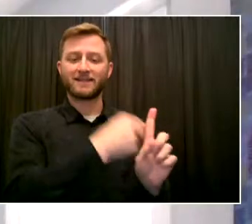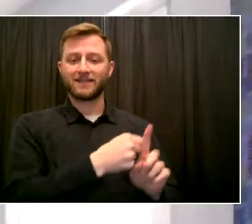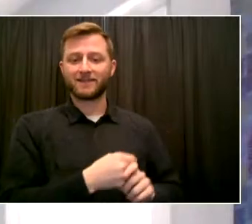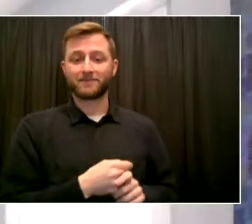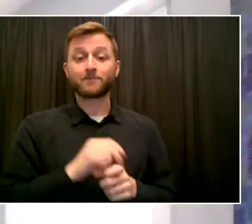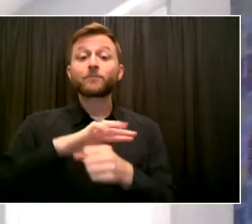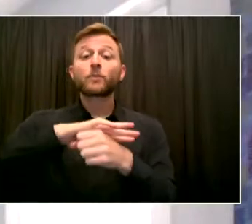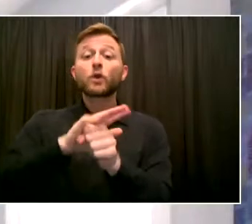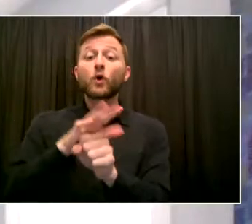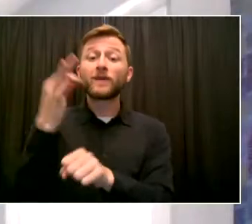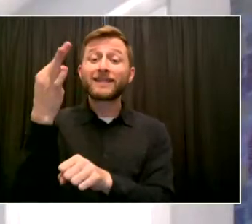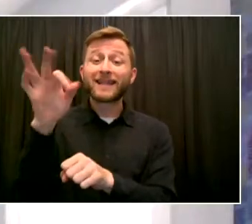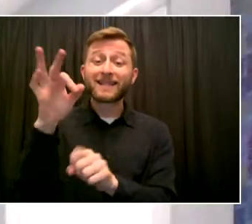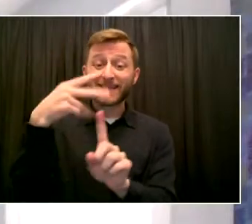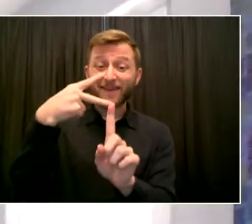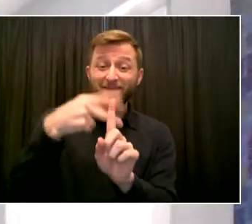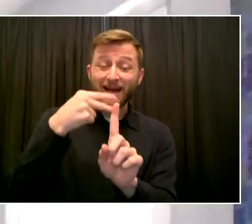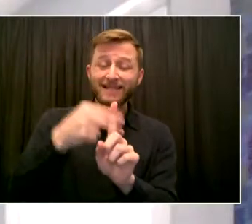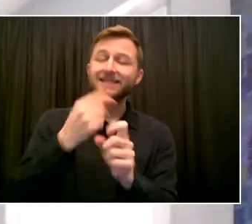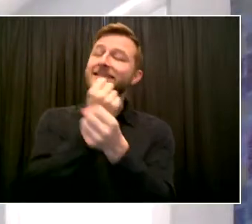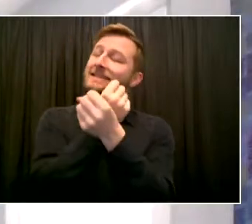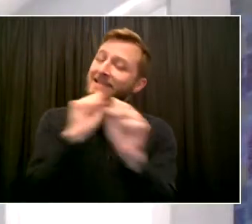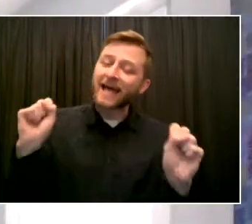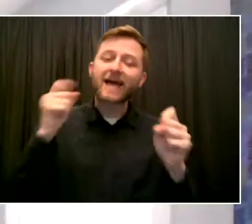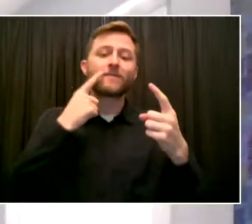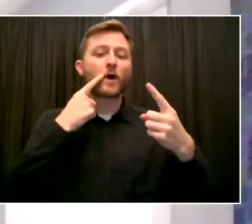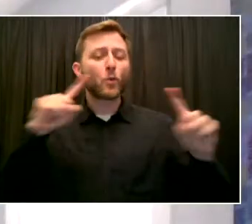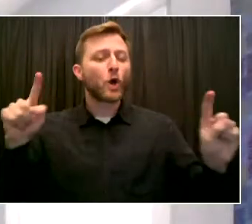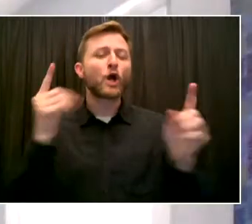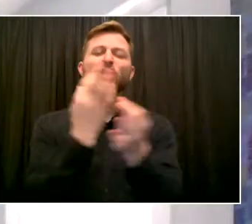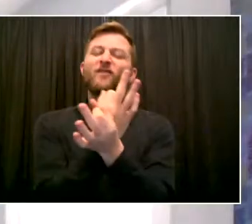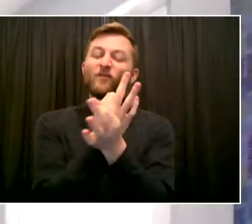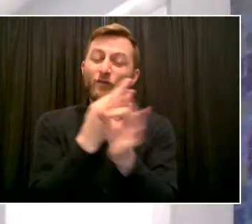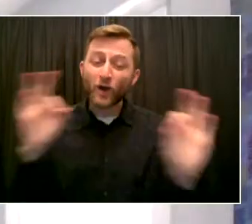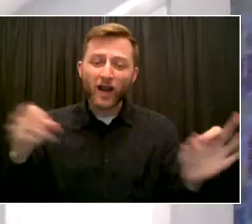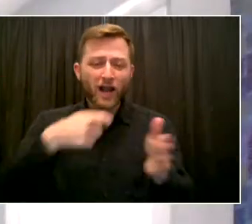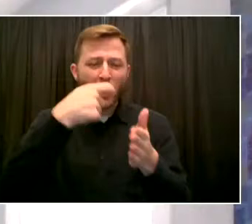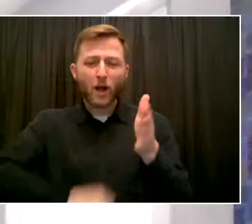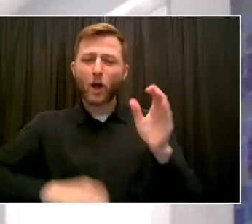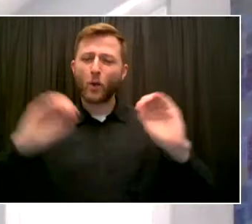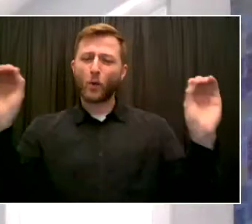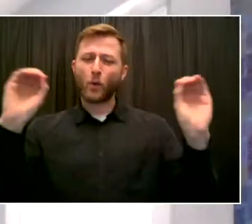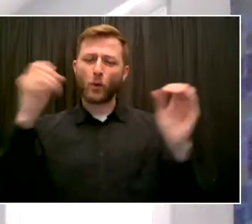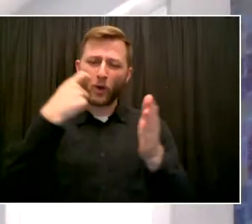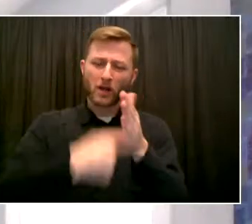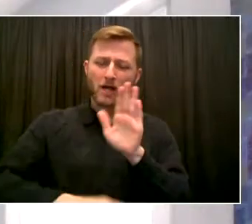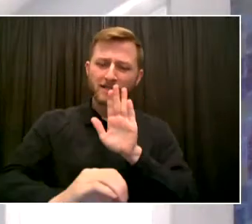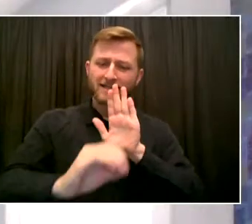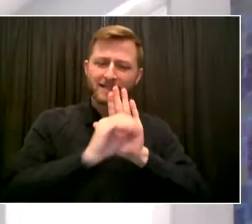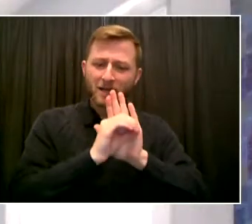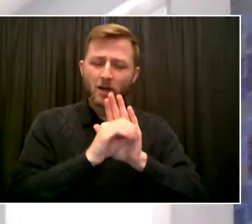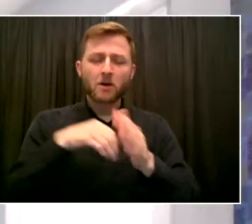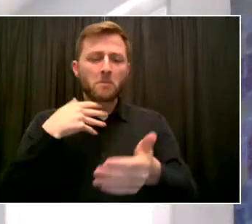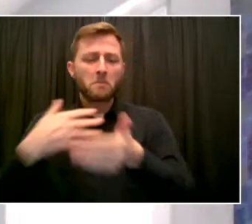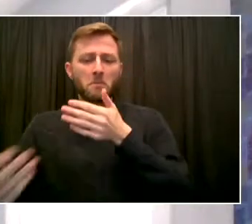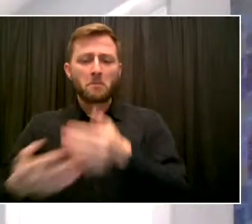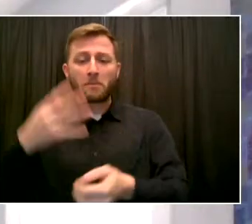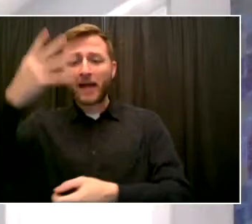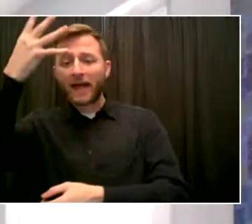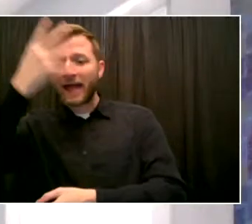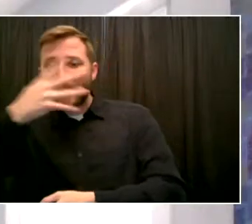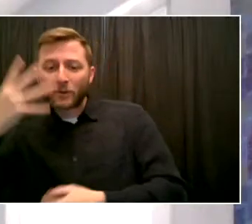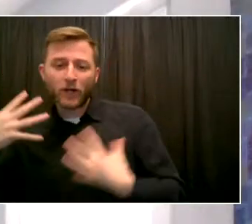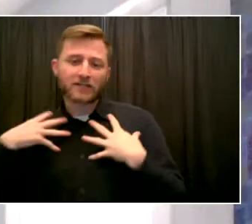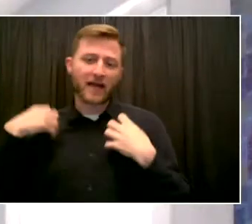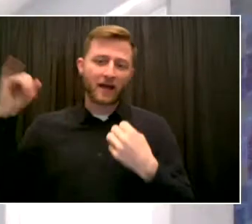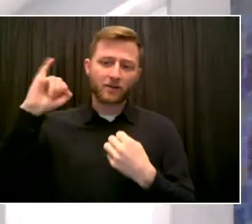vaccine is safe, it's effective, it works, it's free of charge to all people living in the U.S., regardless of their immigration or health insurance status. And all of